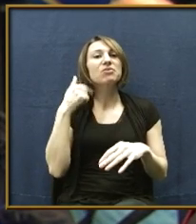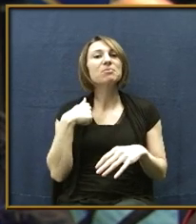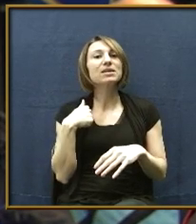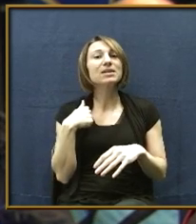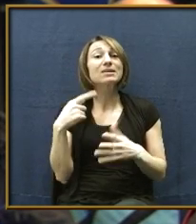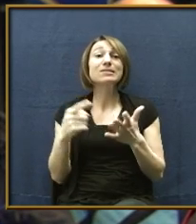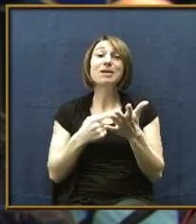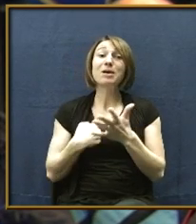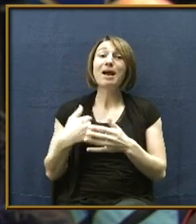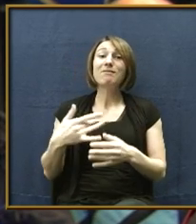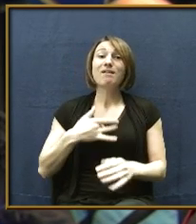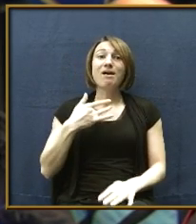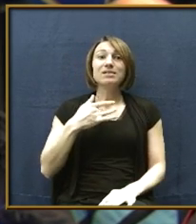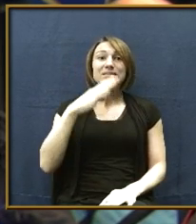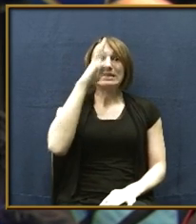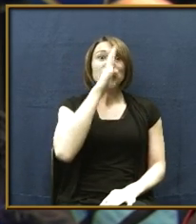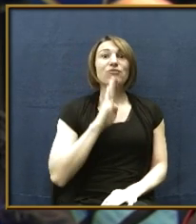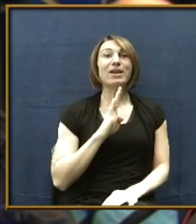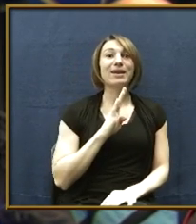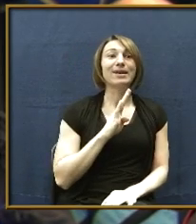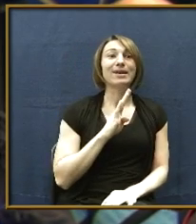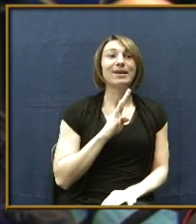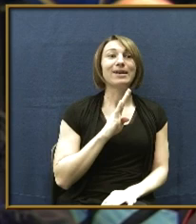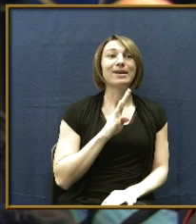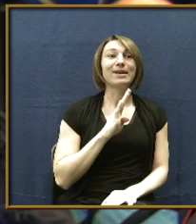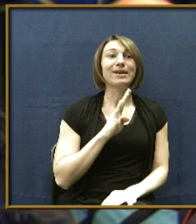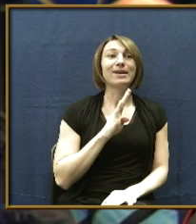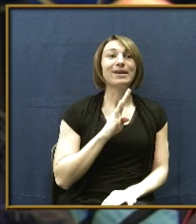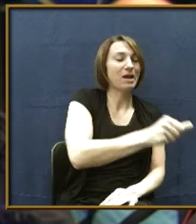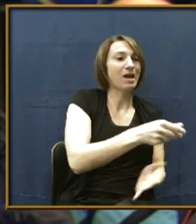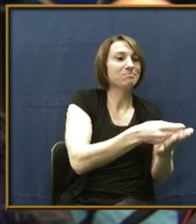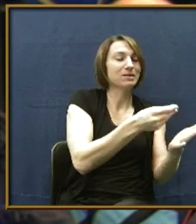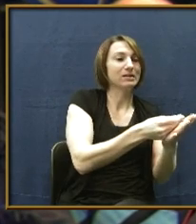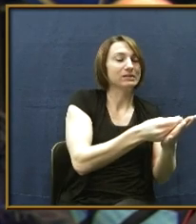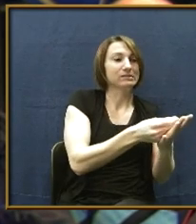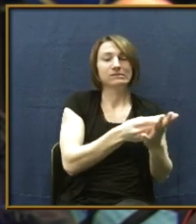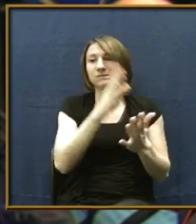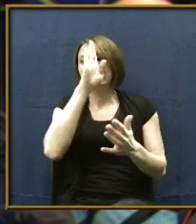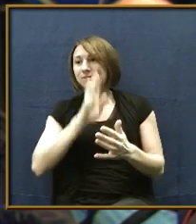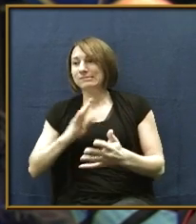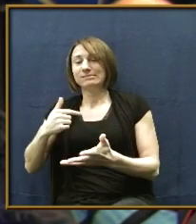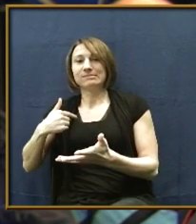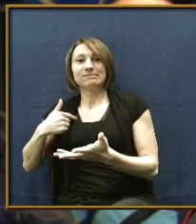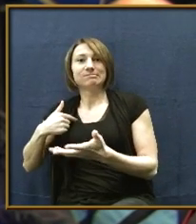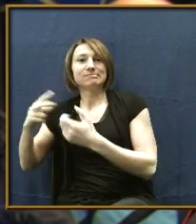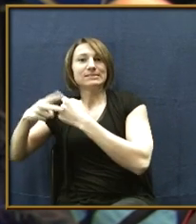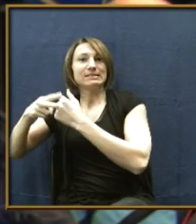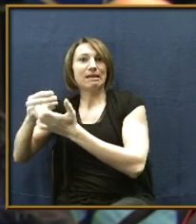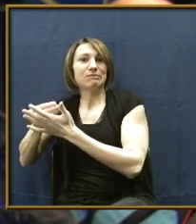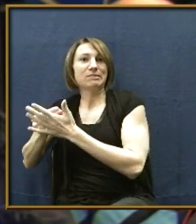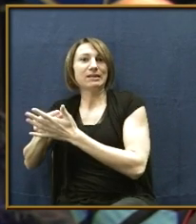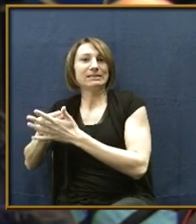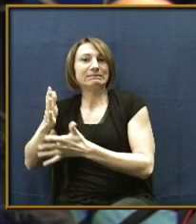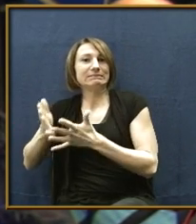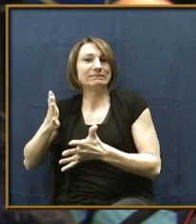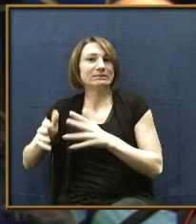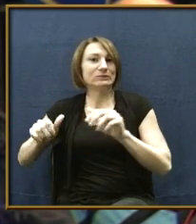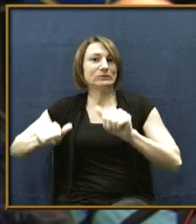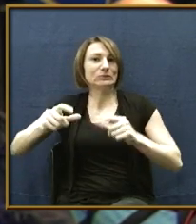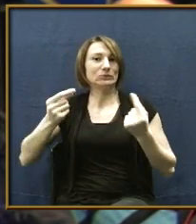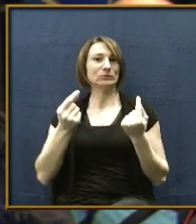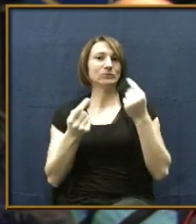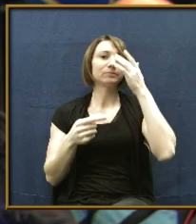schizophrenic moments. Half of me wanted to spend money, half would say, no, you can't. But it provided me the perfect